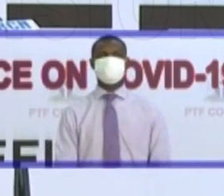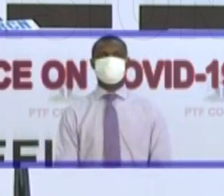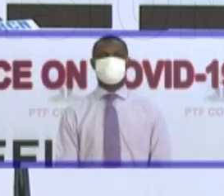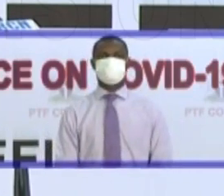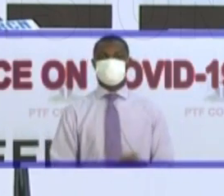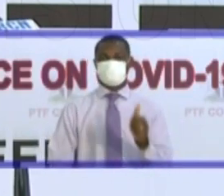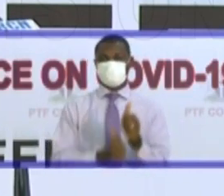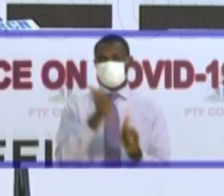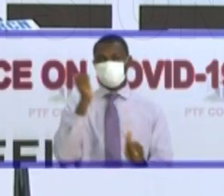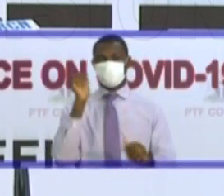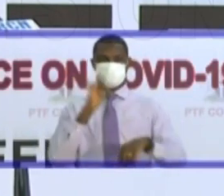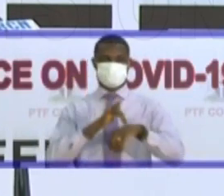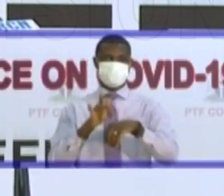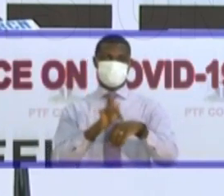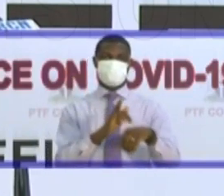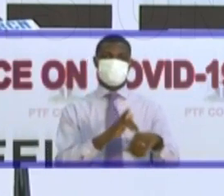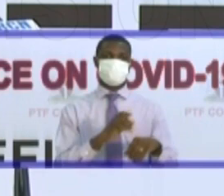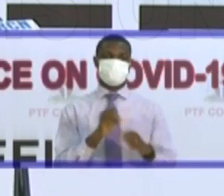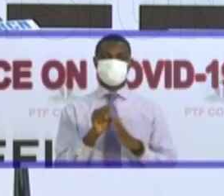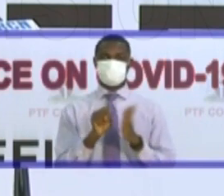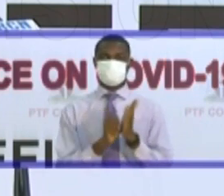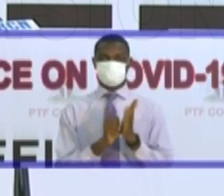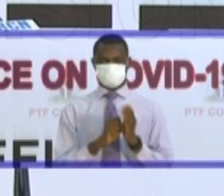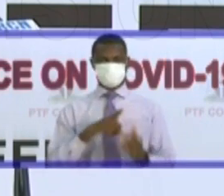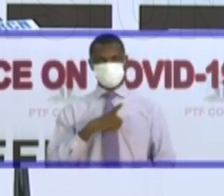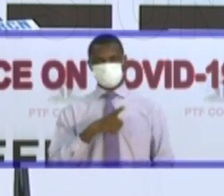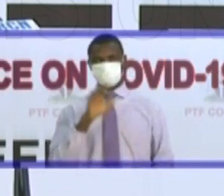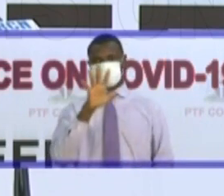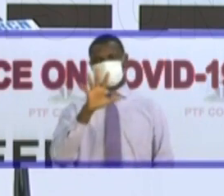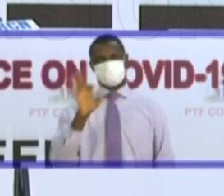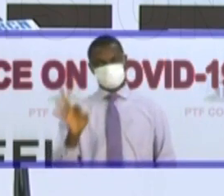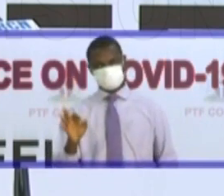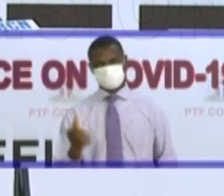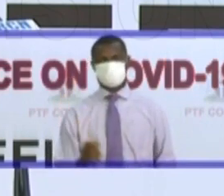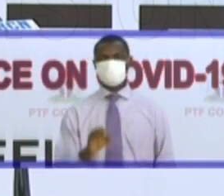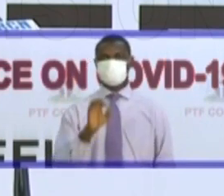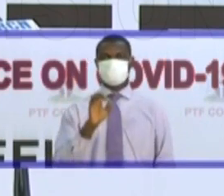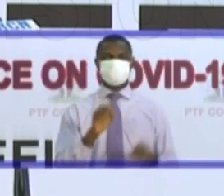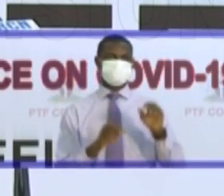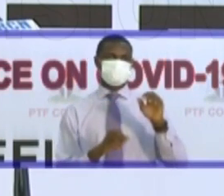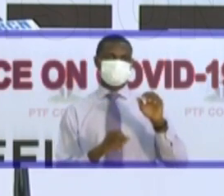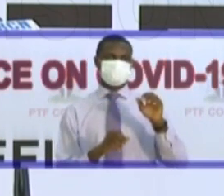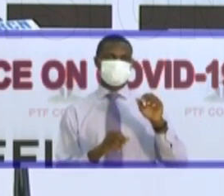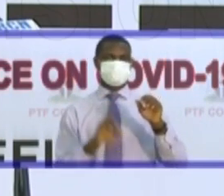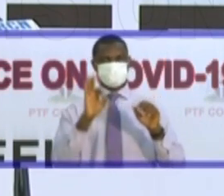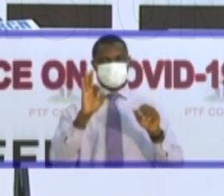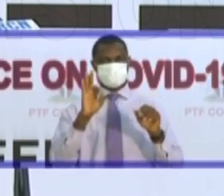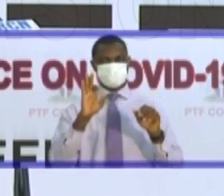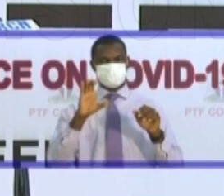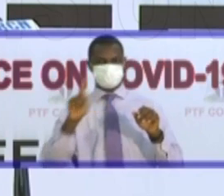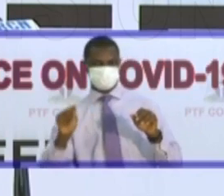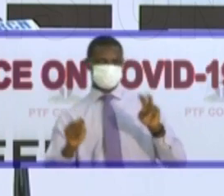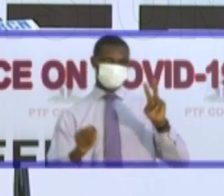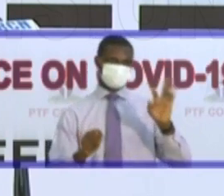The most affected states are Lagos with 59, Federal Capital Territory with 29, Kano